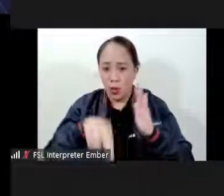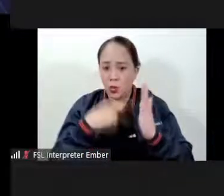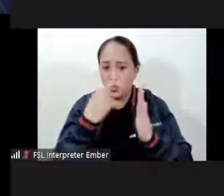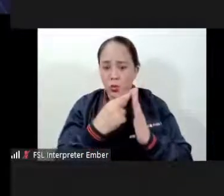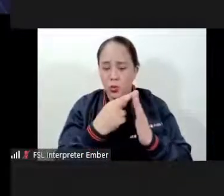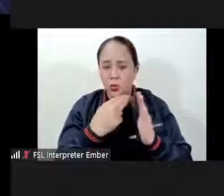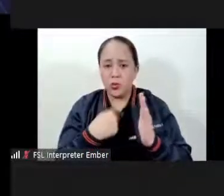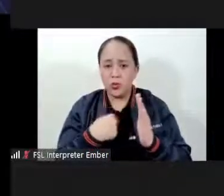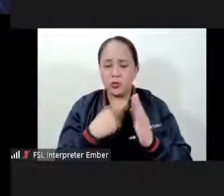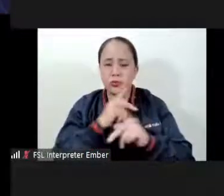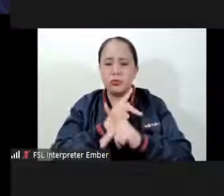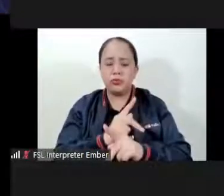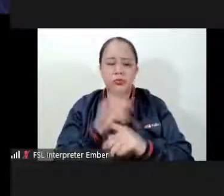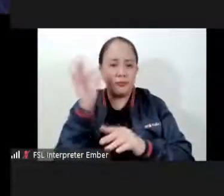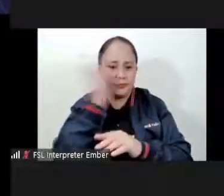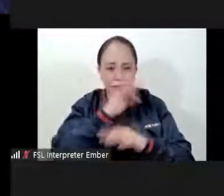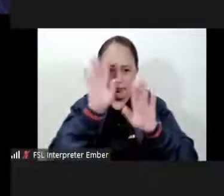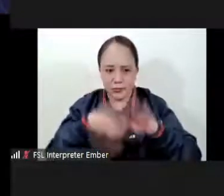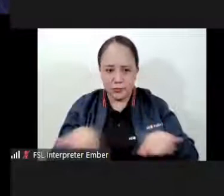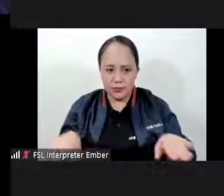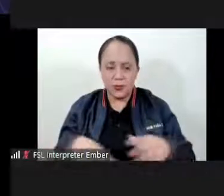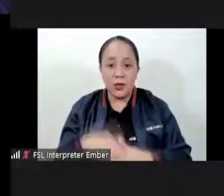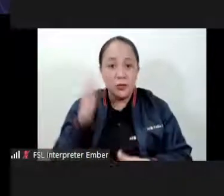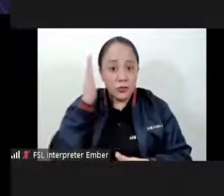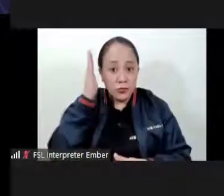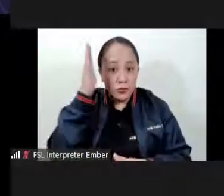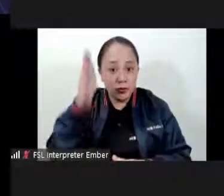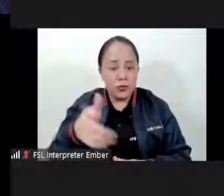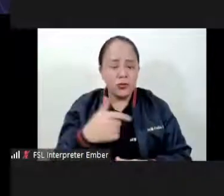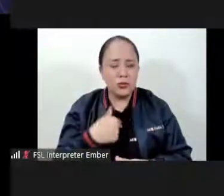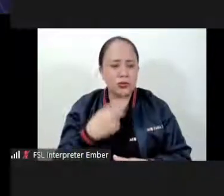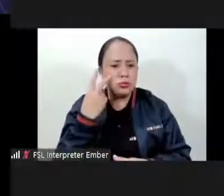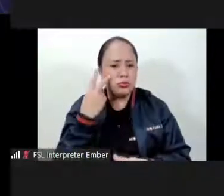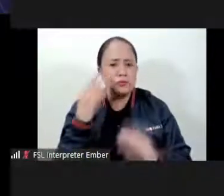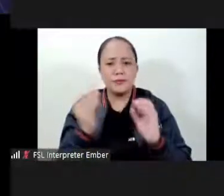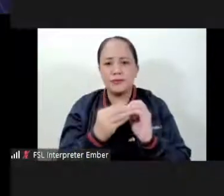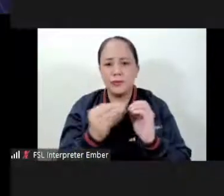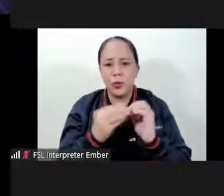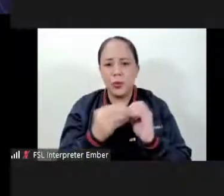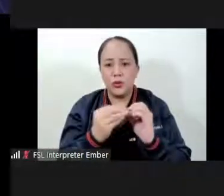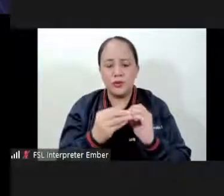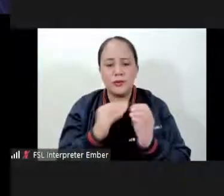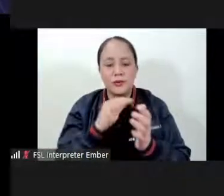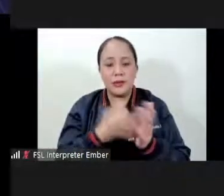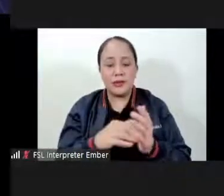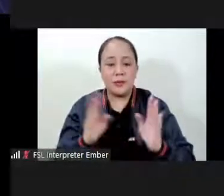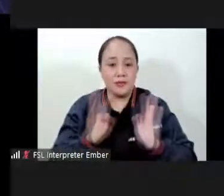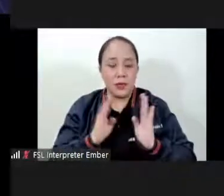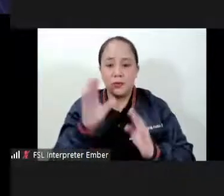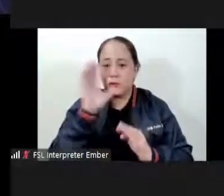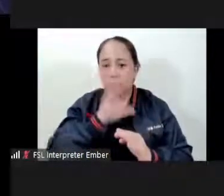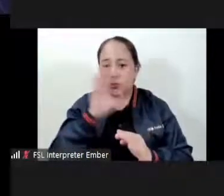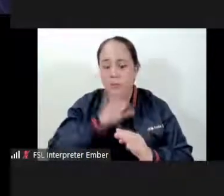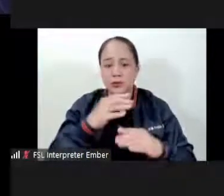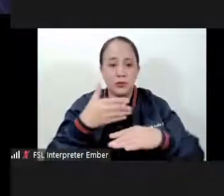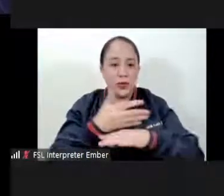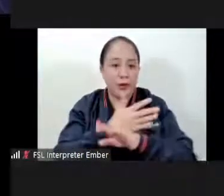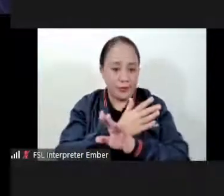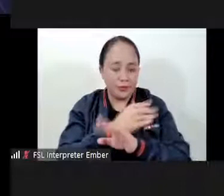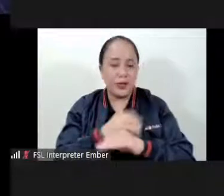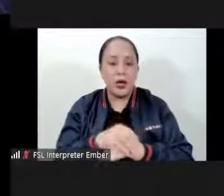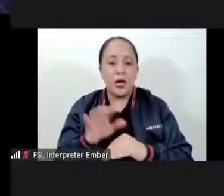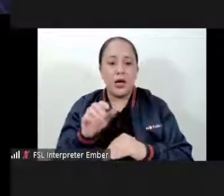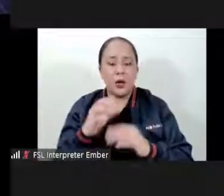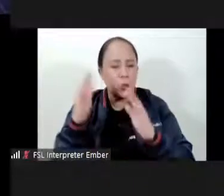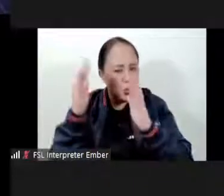our Filipino children. In the future, we hope to see more Tele-CPU centers in Baguio, Cebu, and Davao, and we